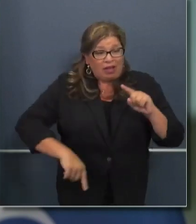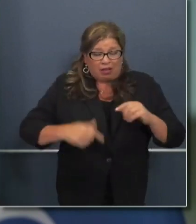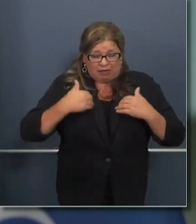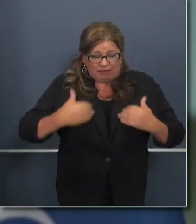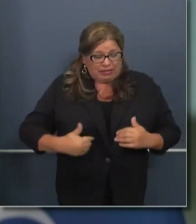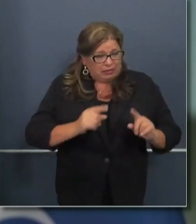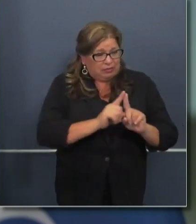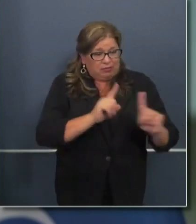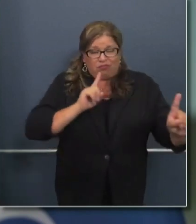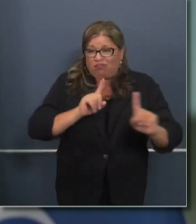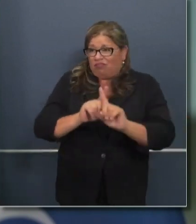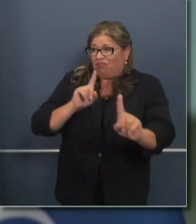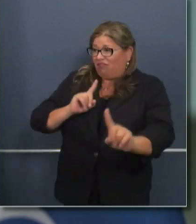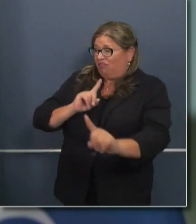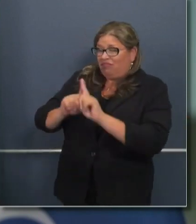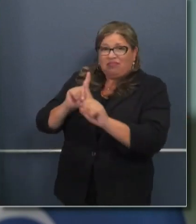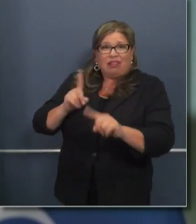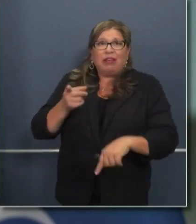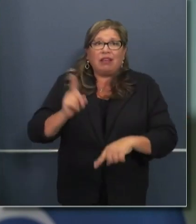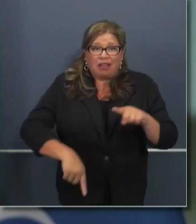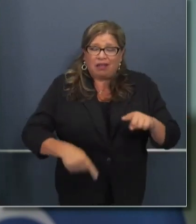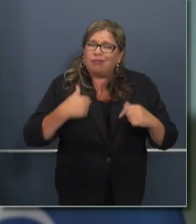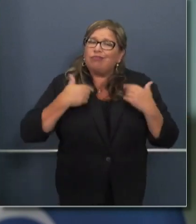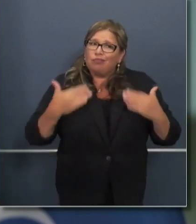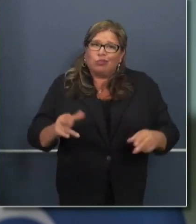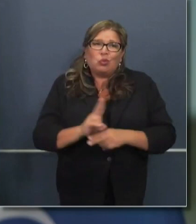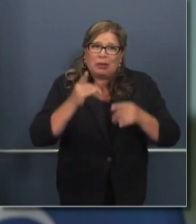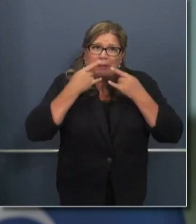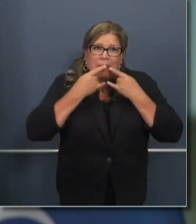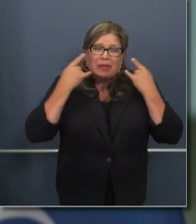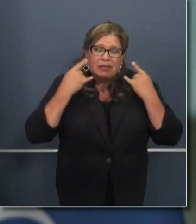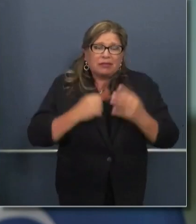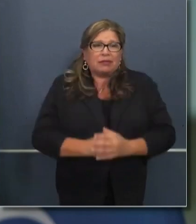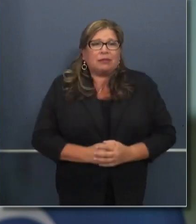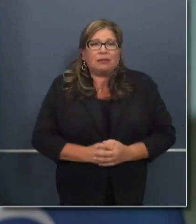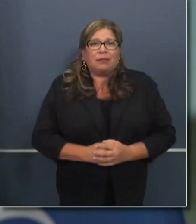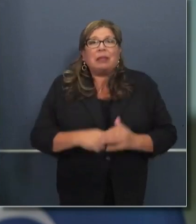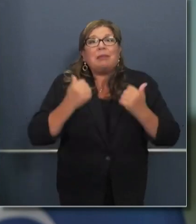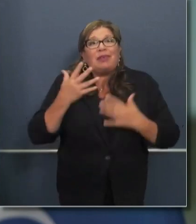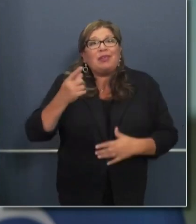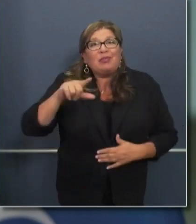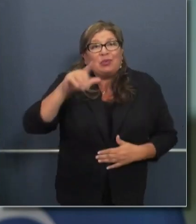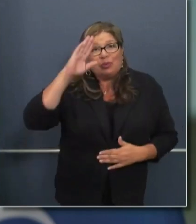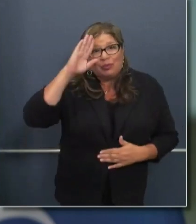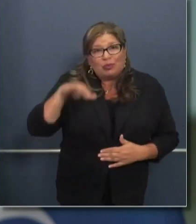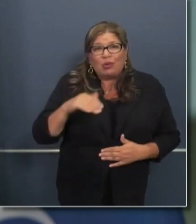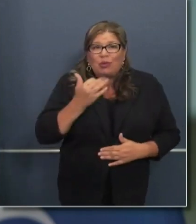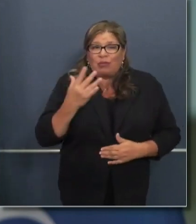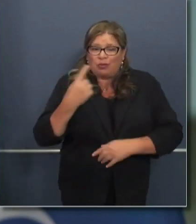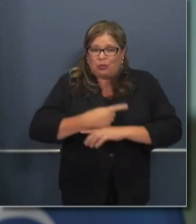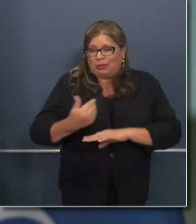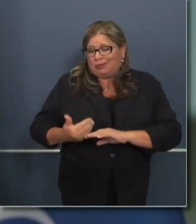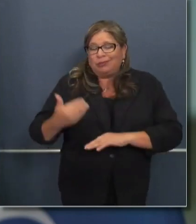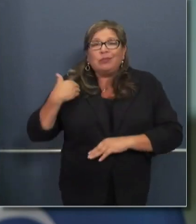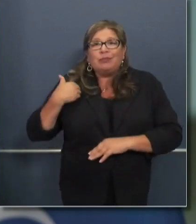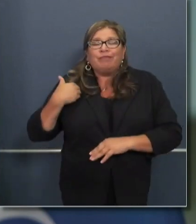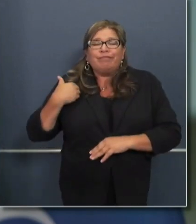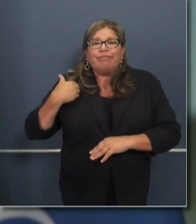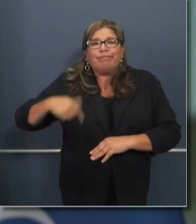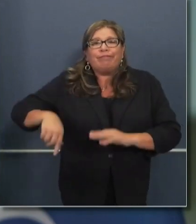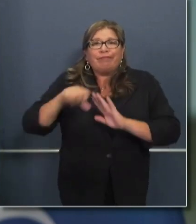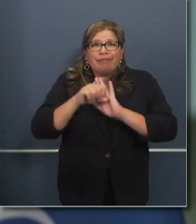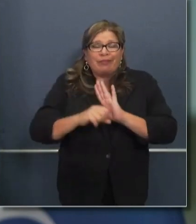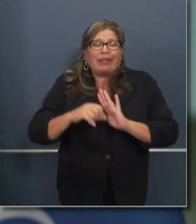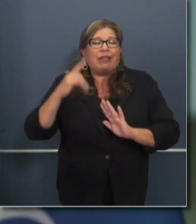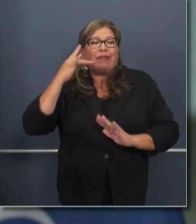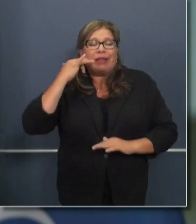distance from others. But as many of you know, just a few days ago, state of California advanced an effort, guidelines that